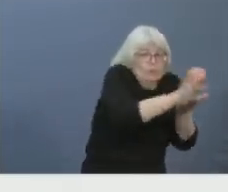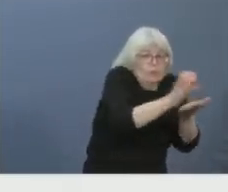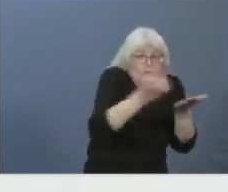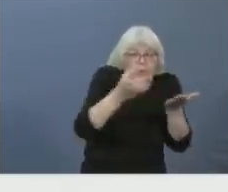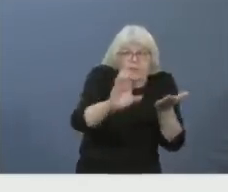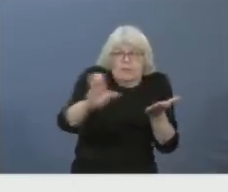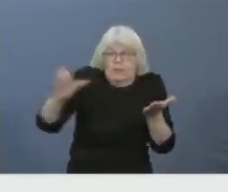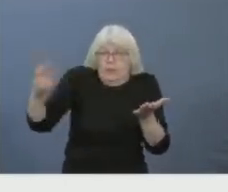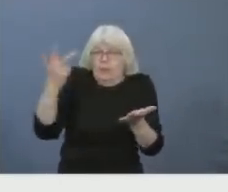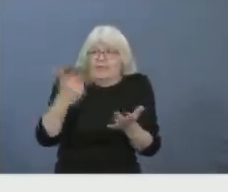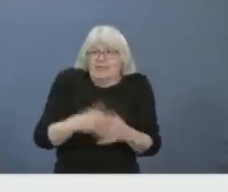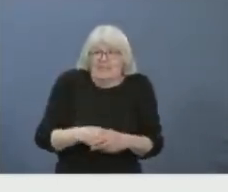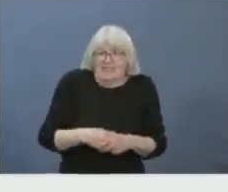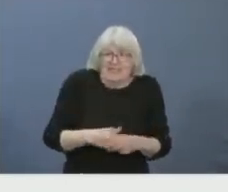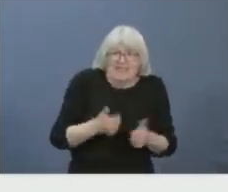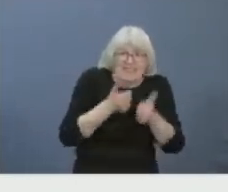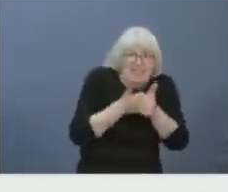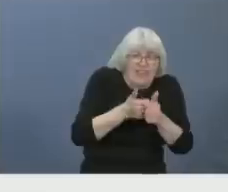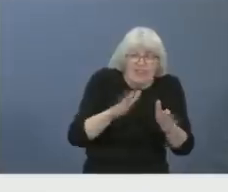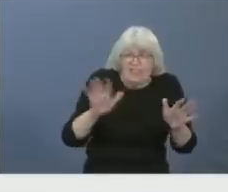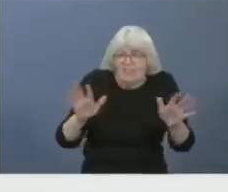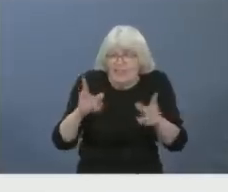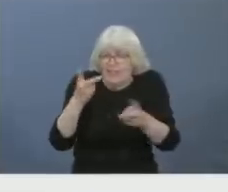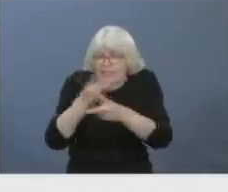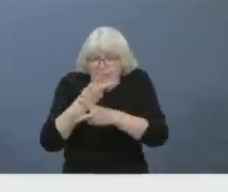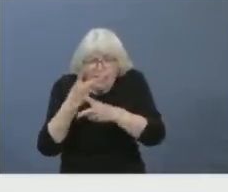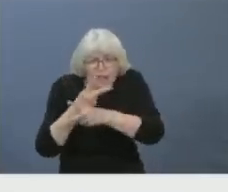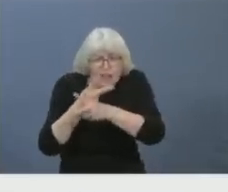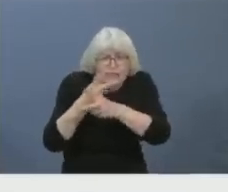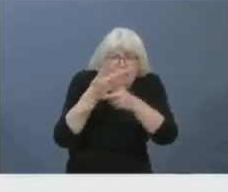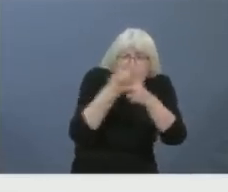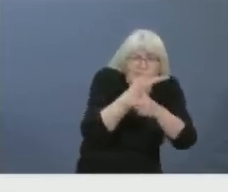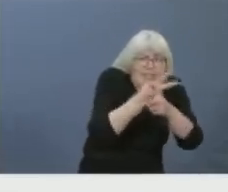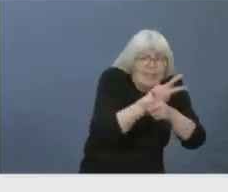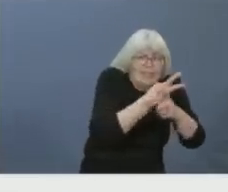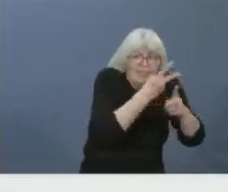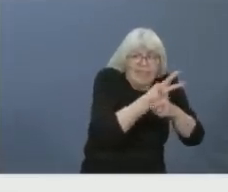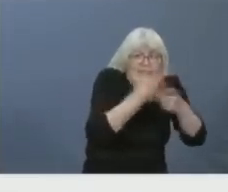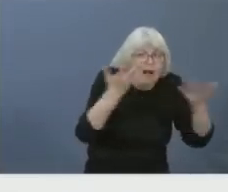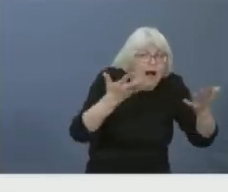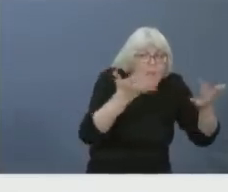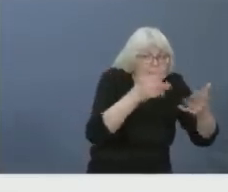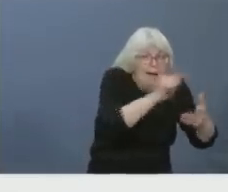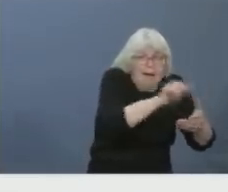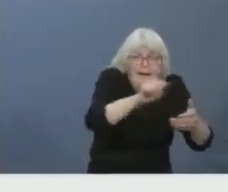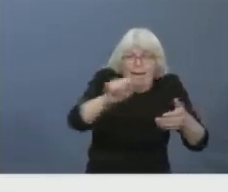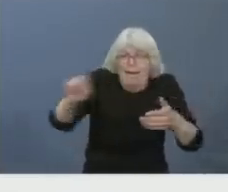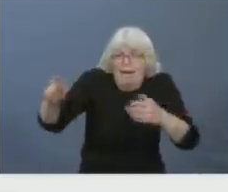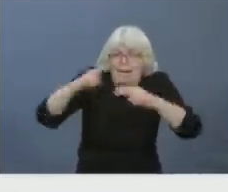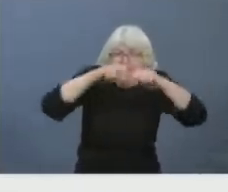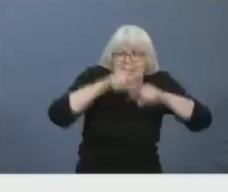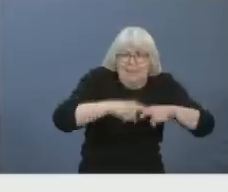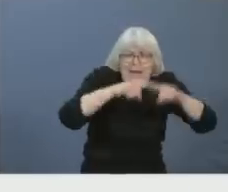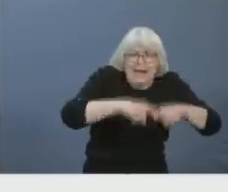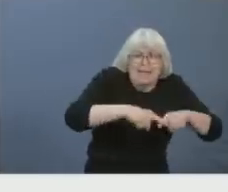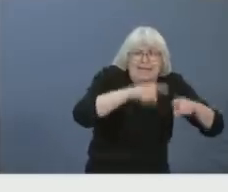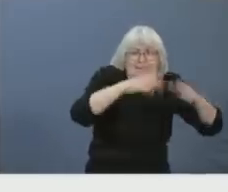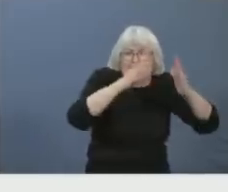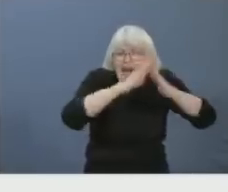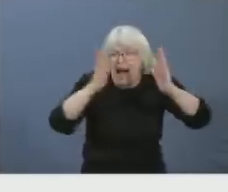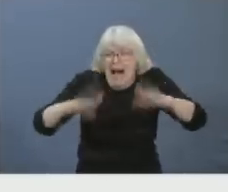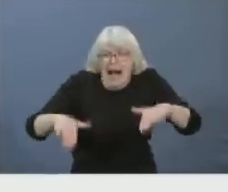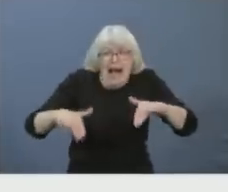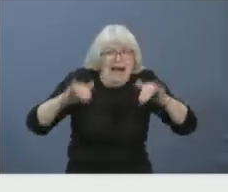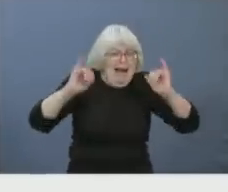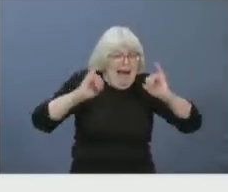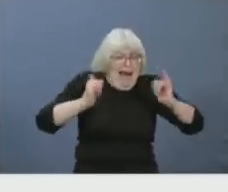structures that are there versus the hectares that are being engulfed in flames. Like how are you managing that?